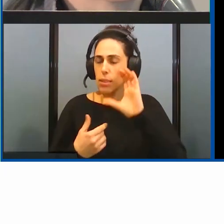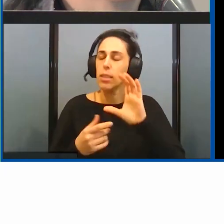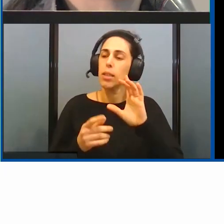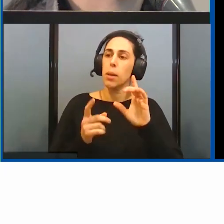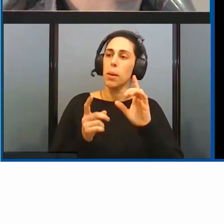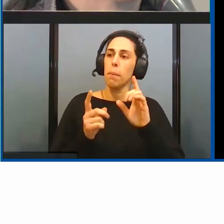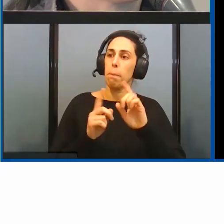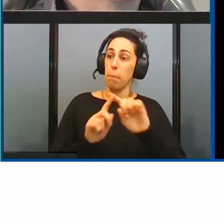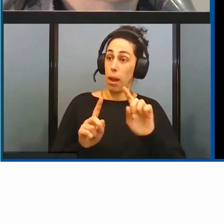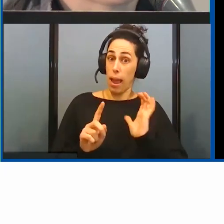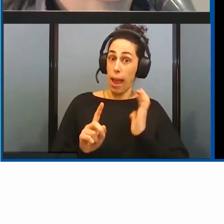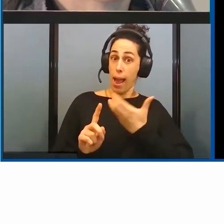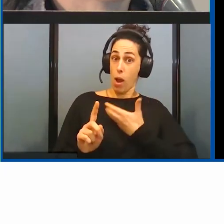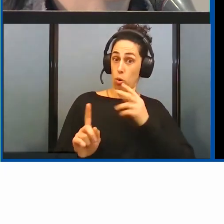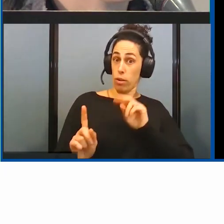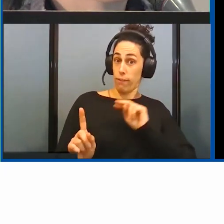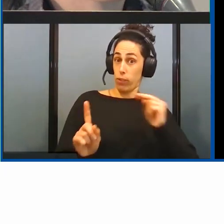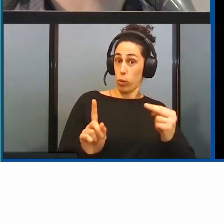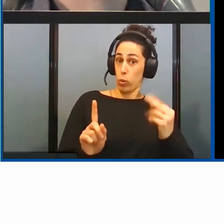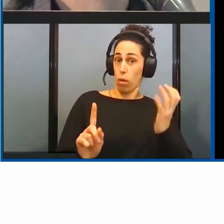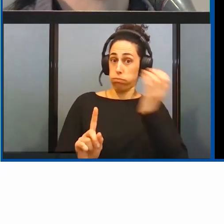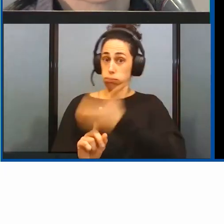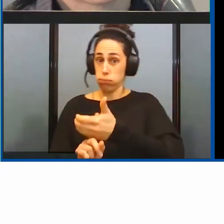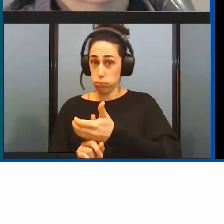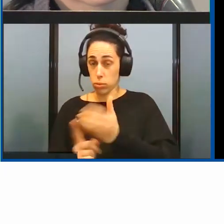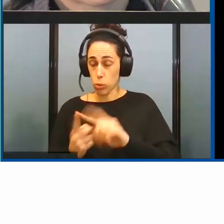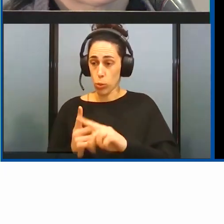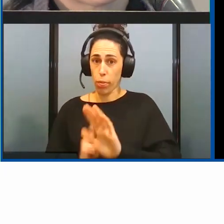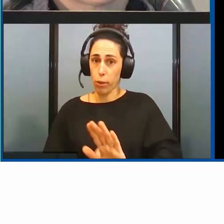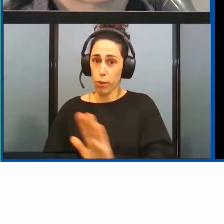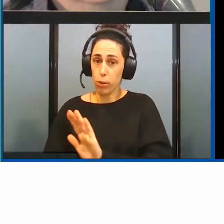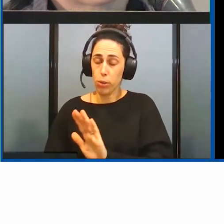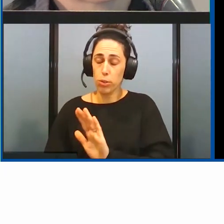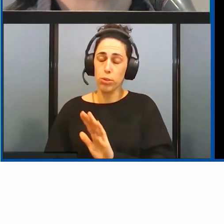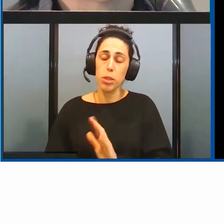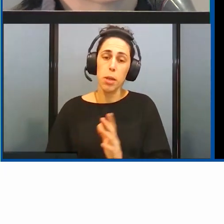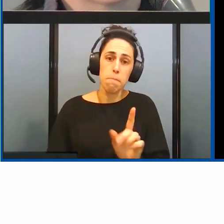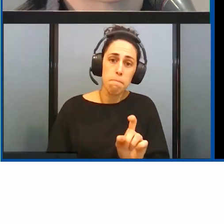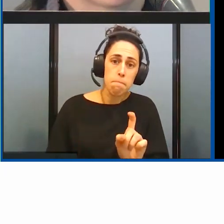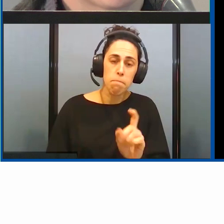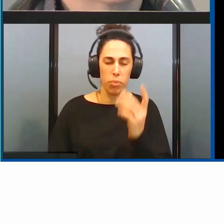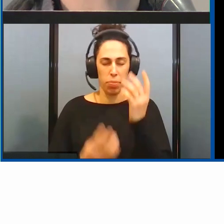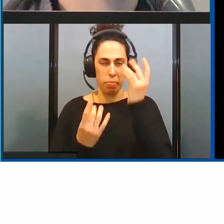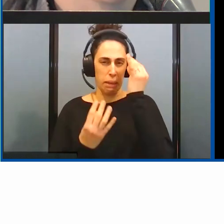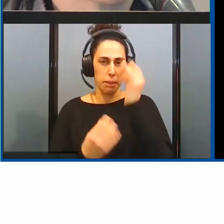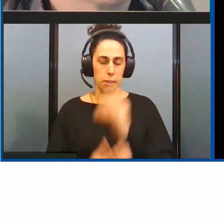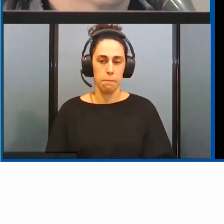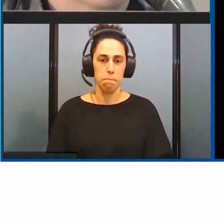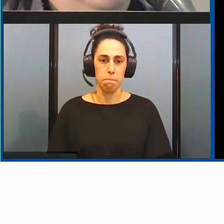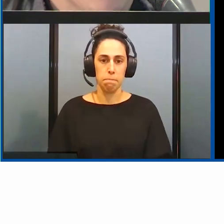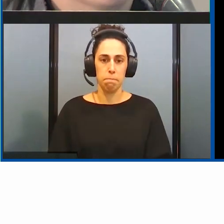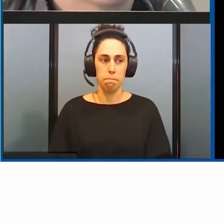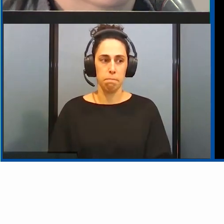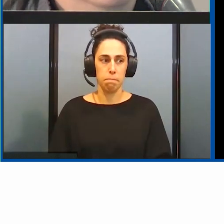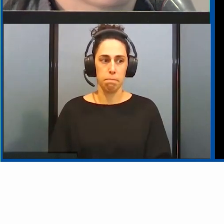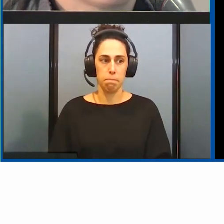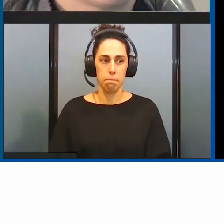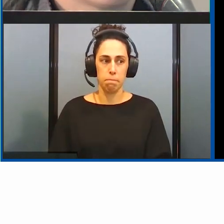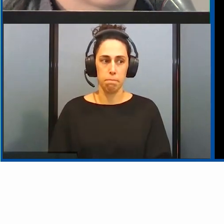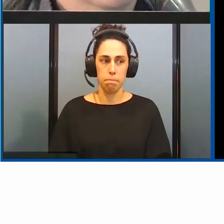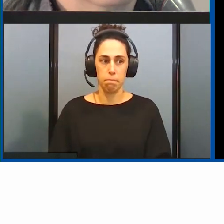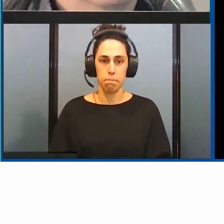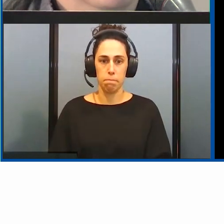own views instead of taking the rights approach? Third is, are young people held to a higher standard than